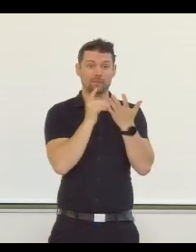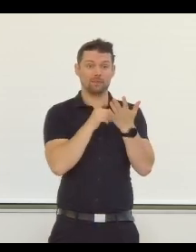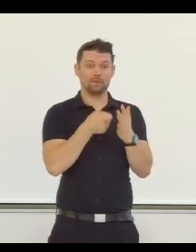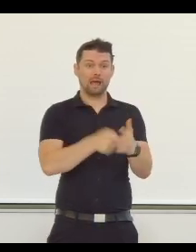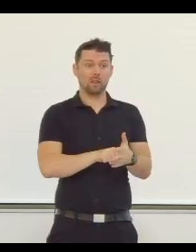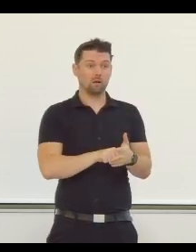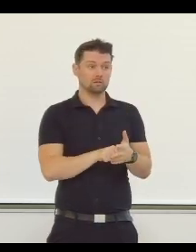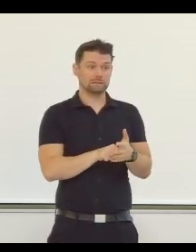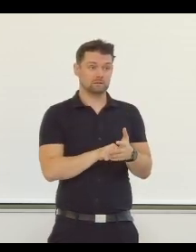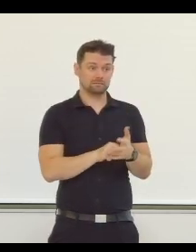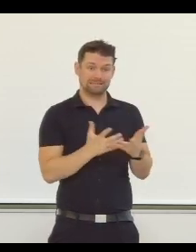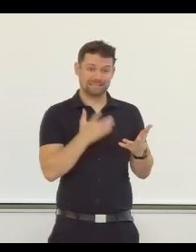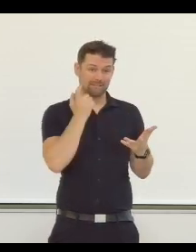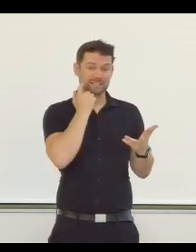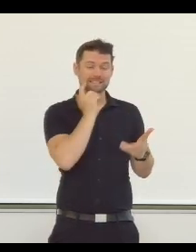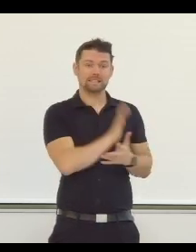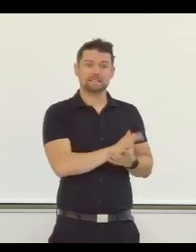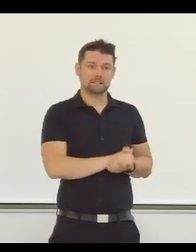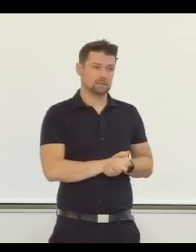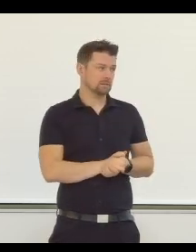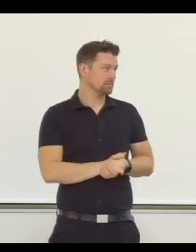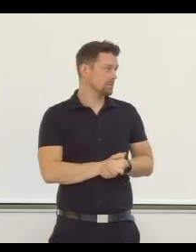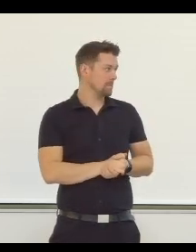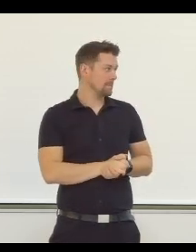low Earth orbit is quite easy in a way.